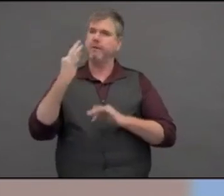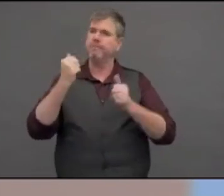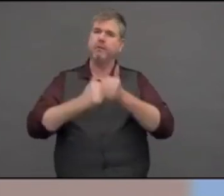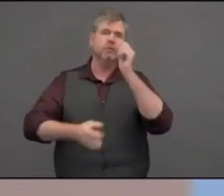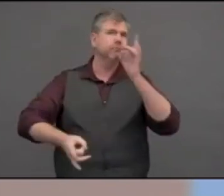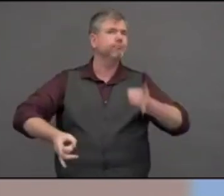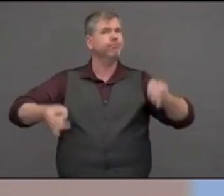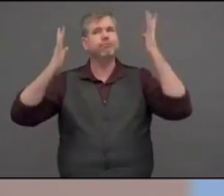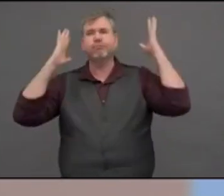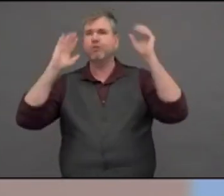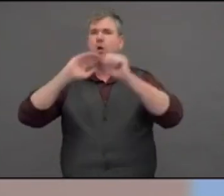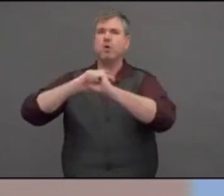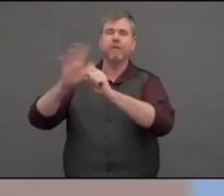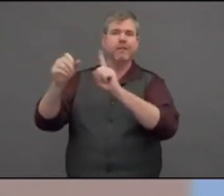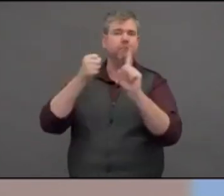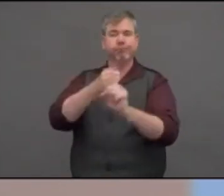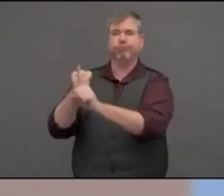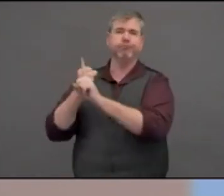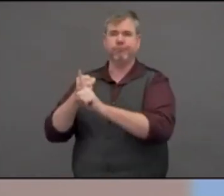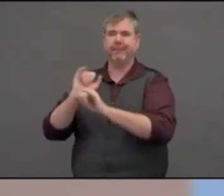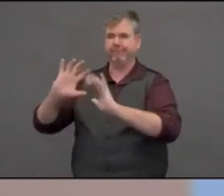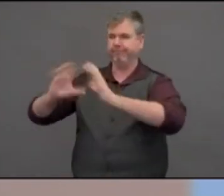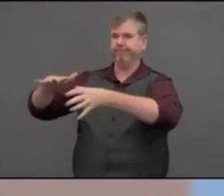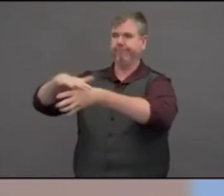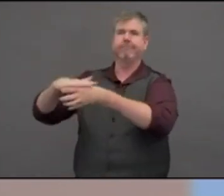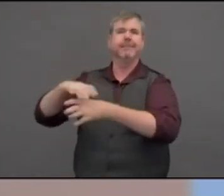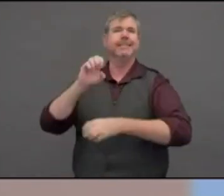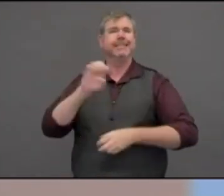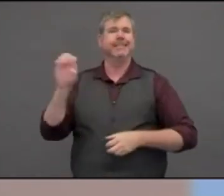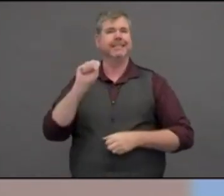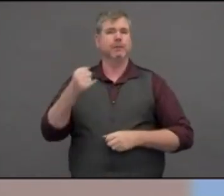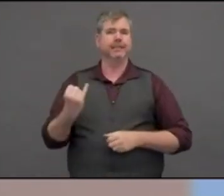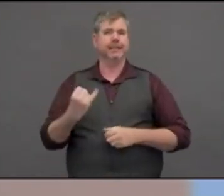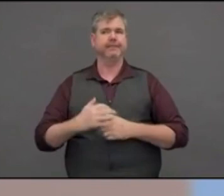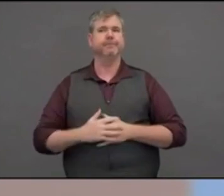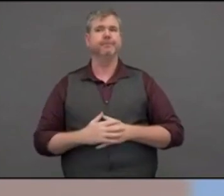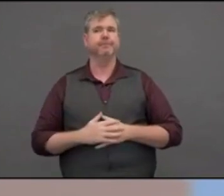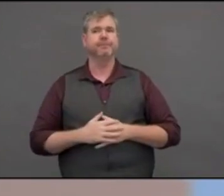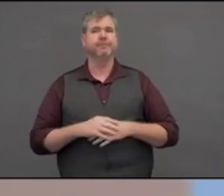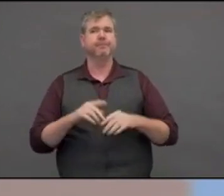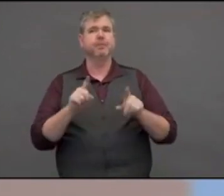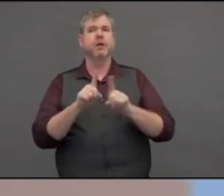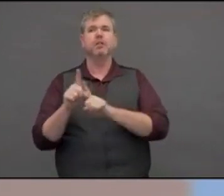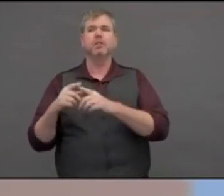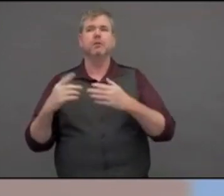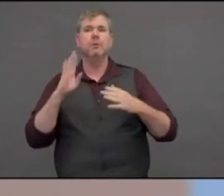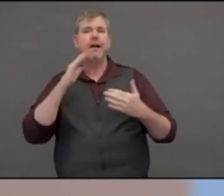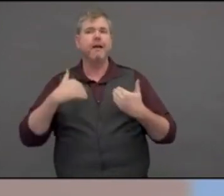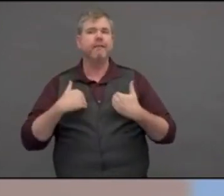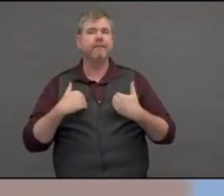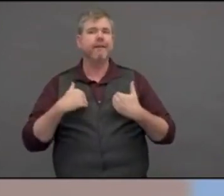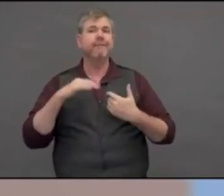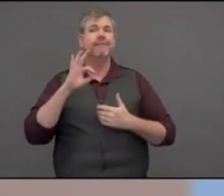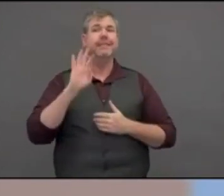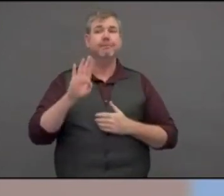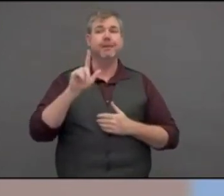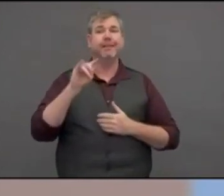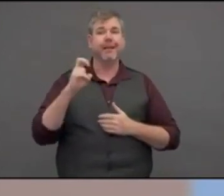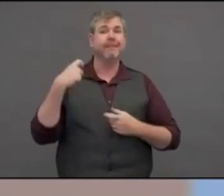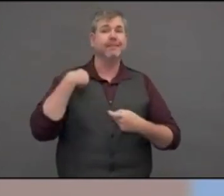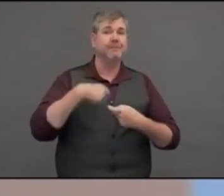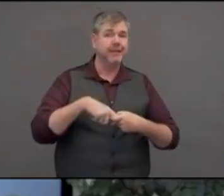have other Facebook Lives that will be taking place in Spanish and Vietnamese later this week. Thank you very much. Enjoy your